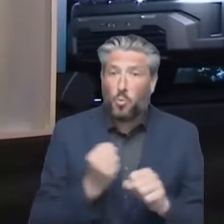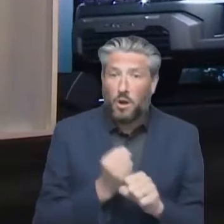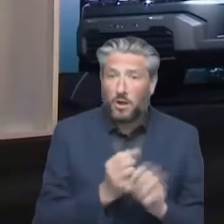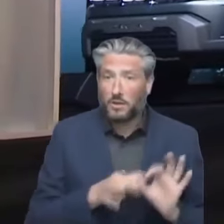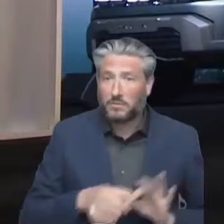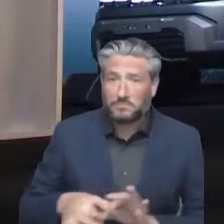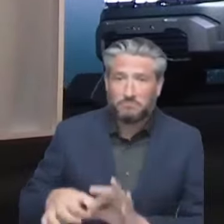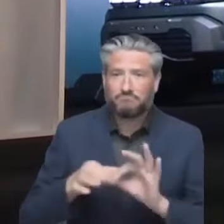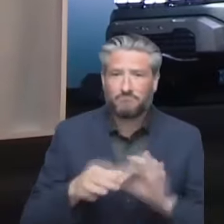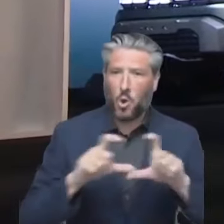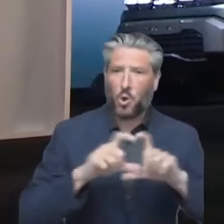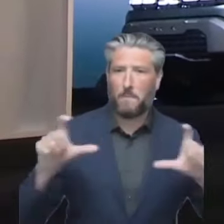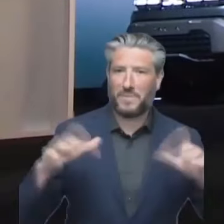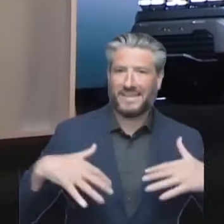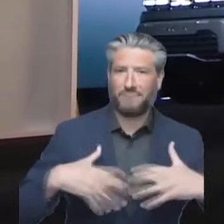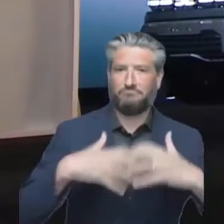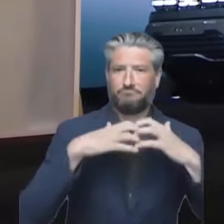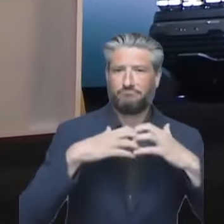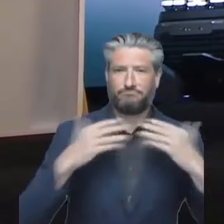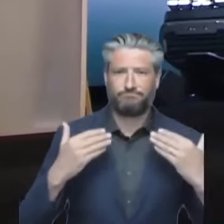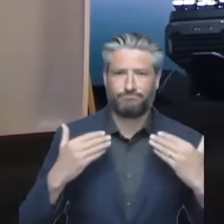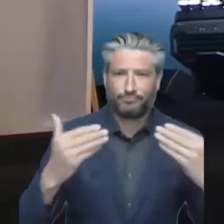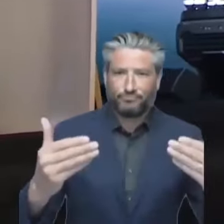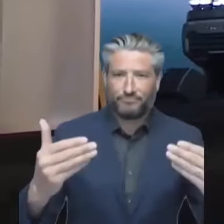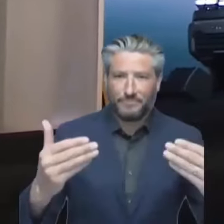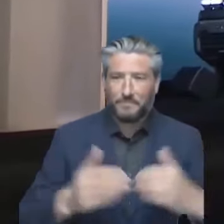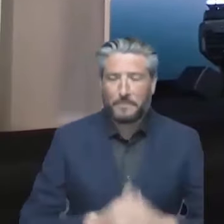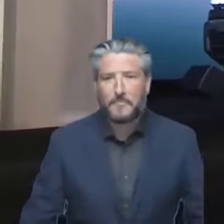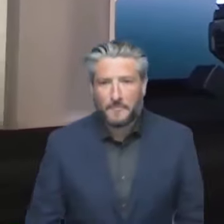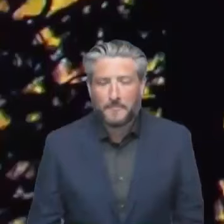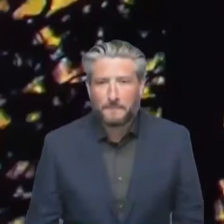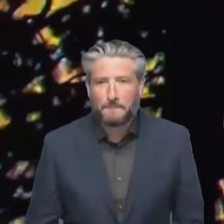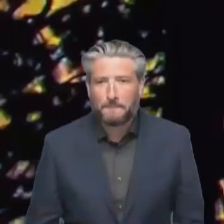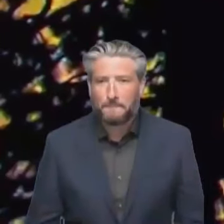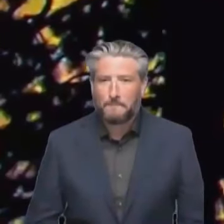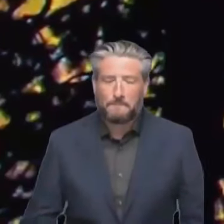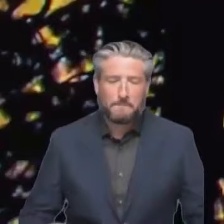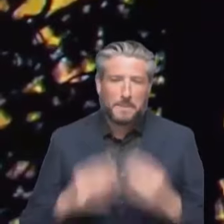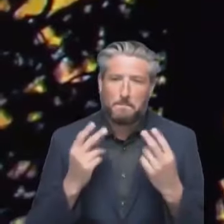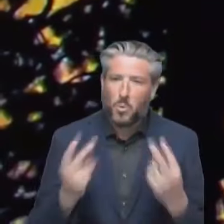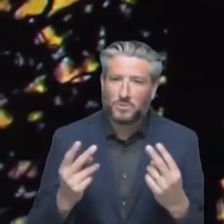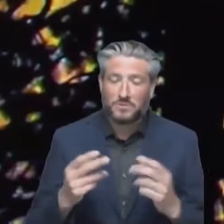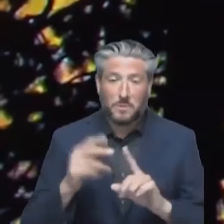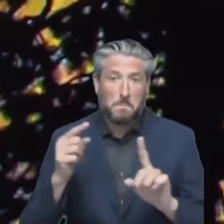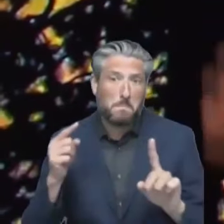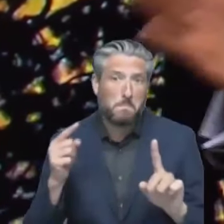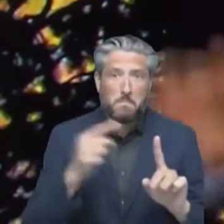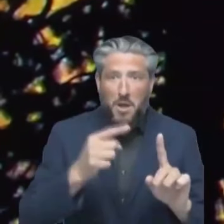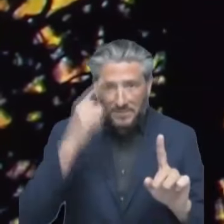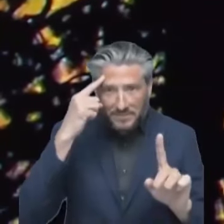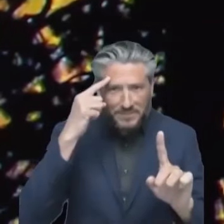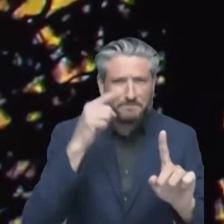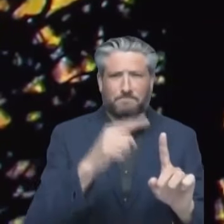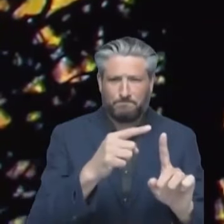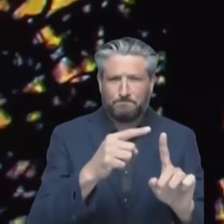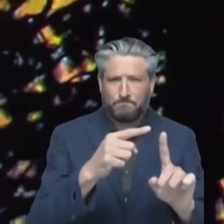horizon seems to be blocked and overcast, the purpose is that little piece of sky That point of light that multiplies energies